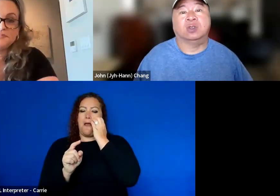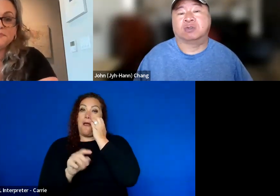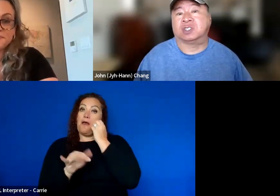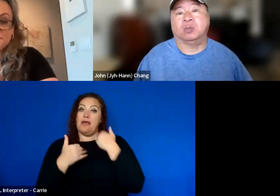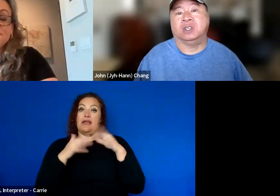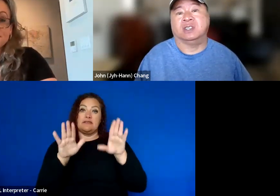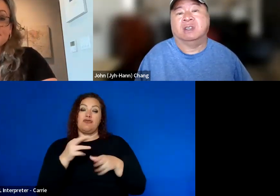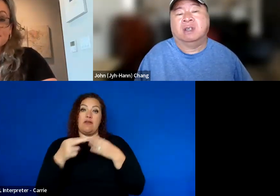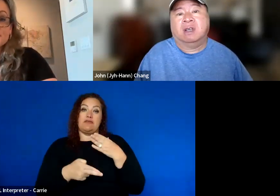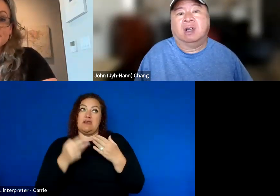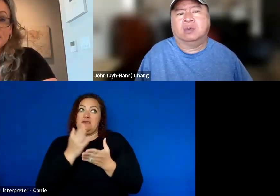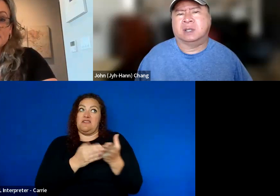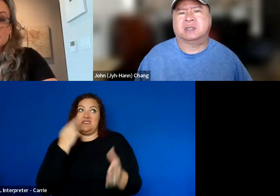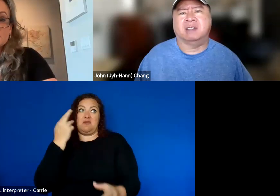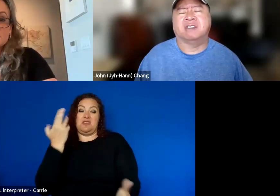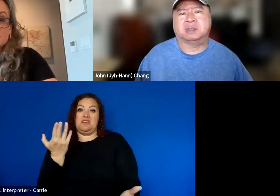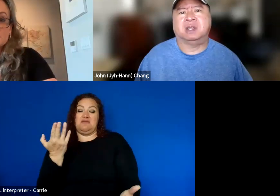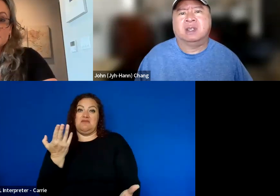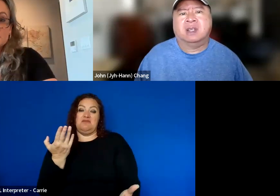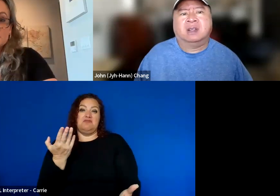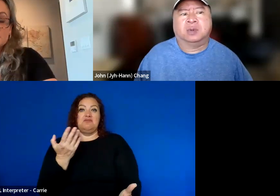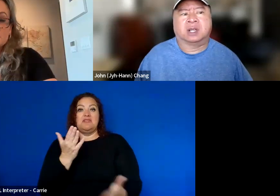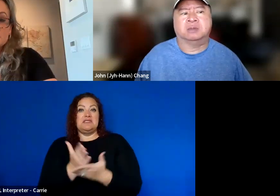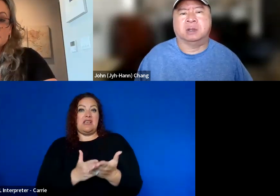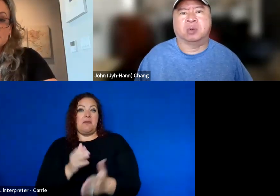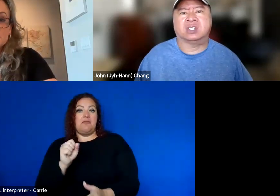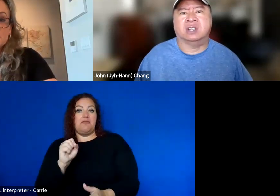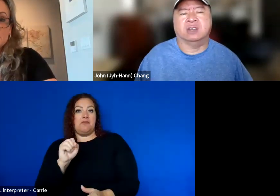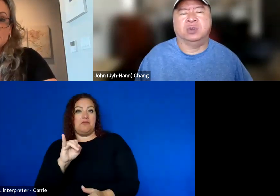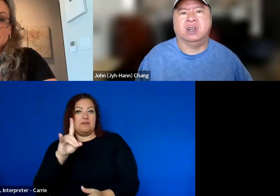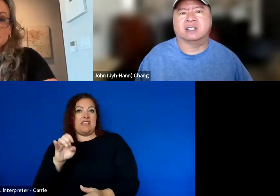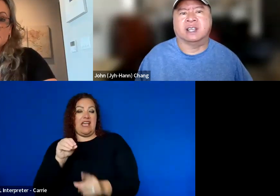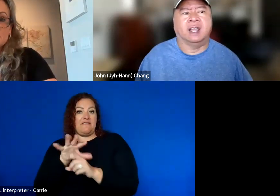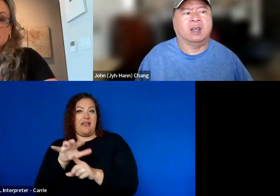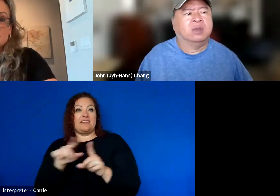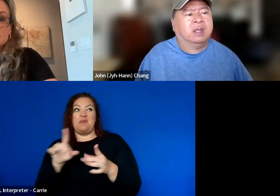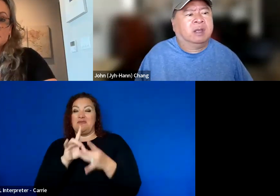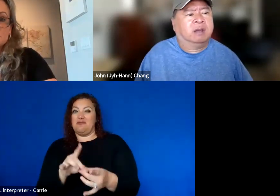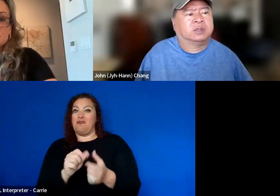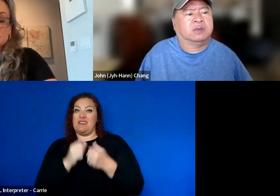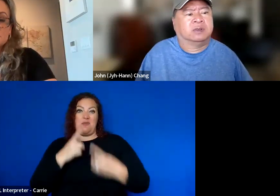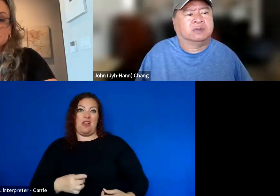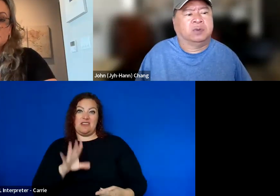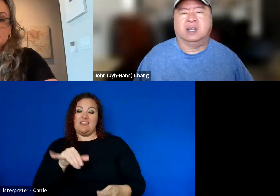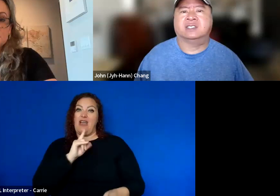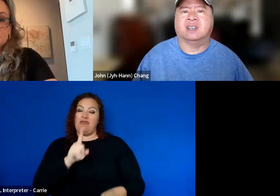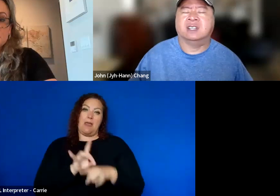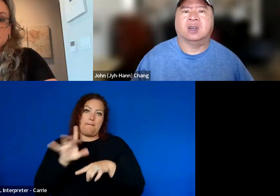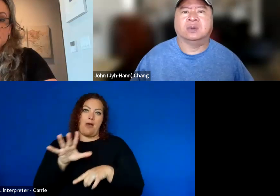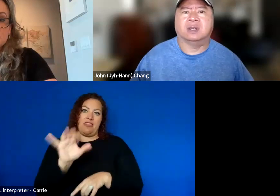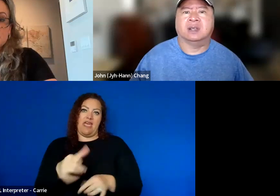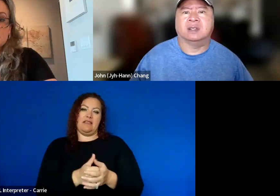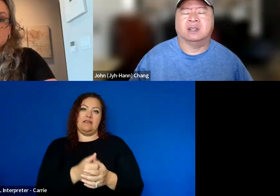great results for some reason. With some Yeah. side effects, but when it comes to depression, it really knocks that out. So for